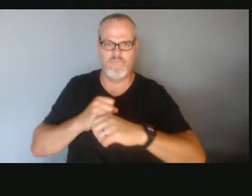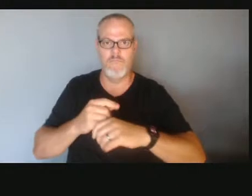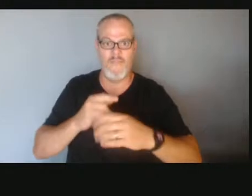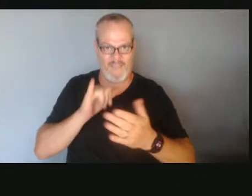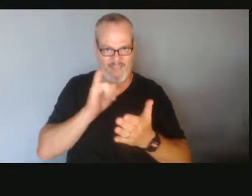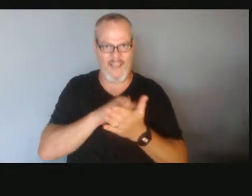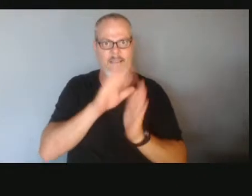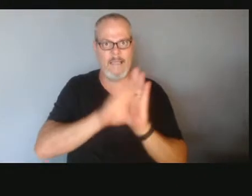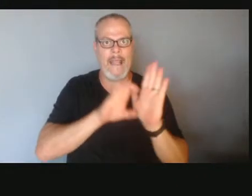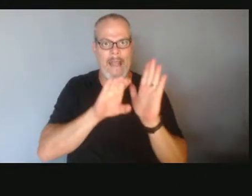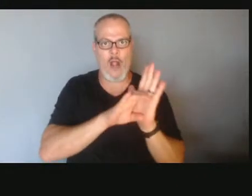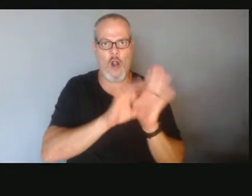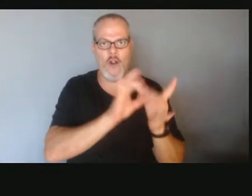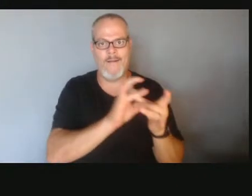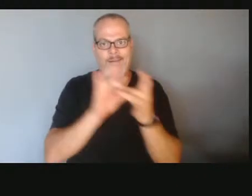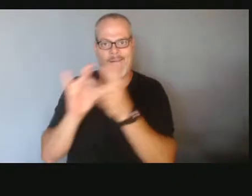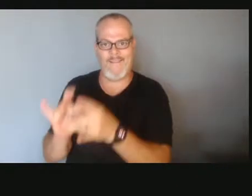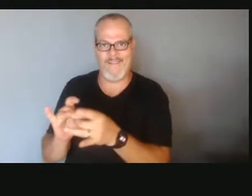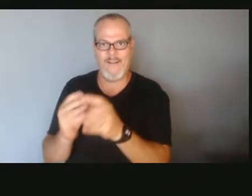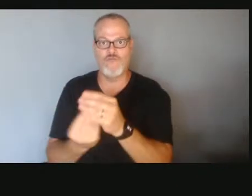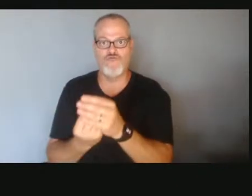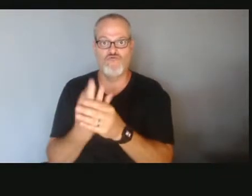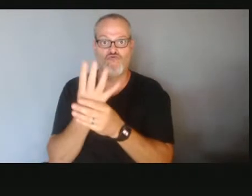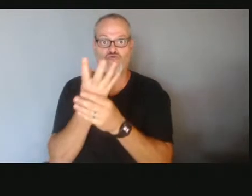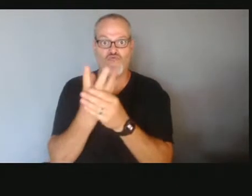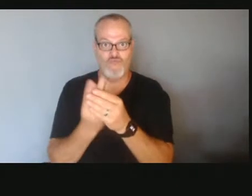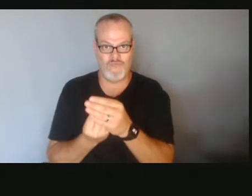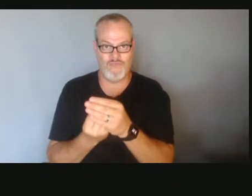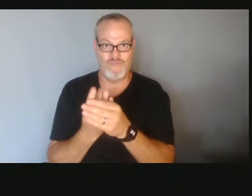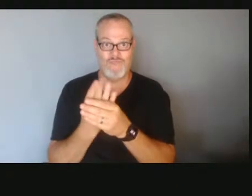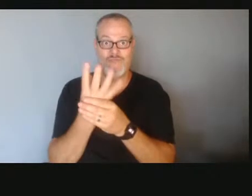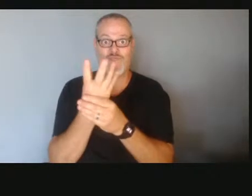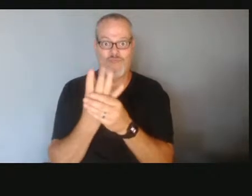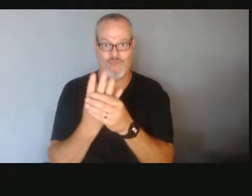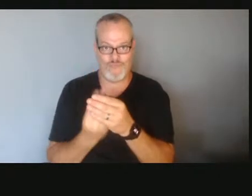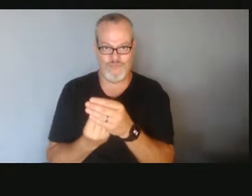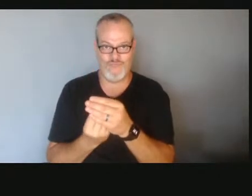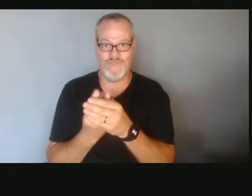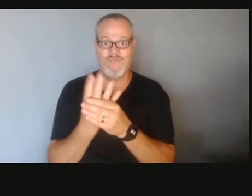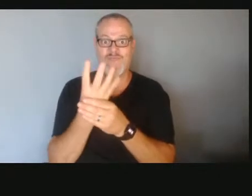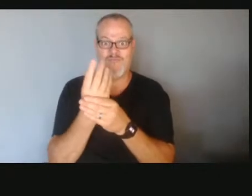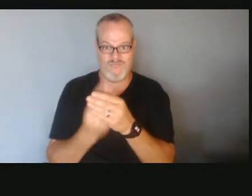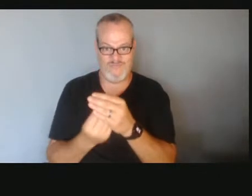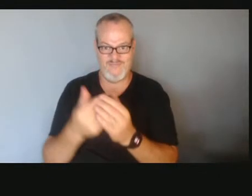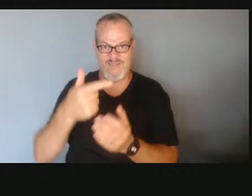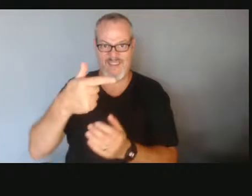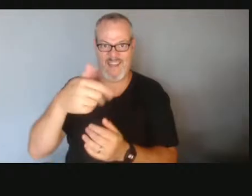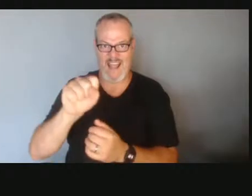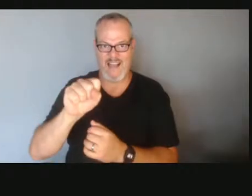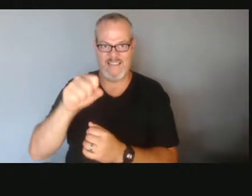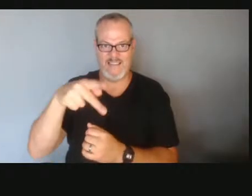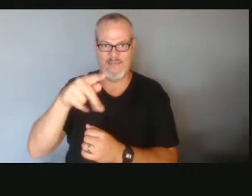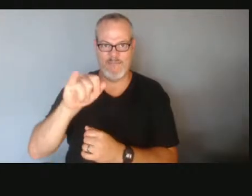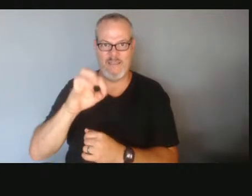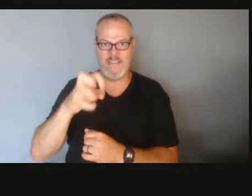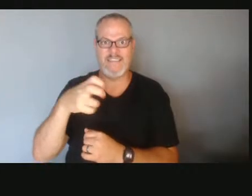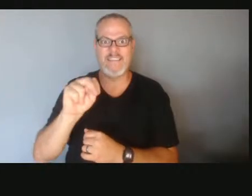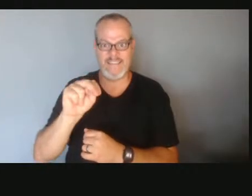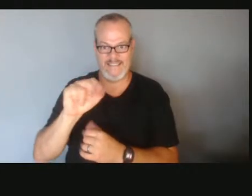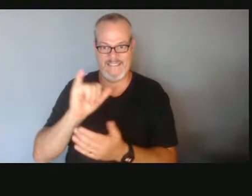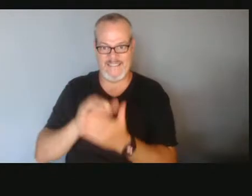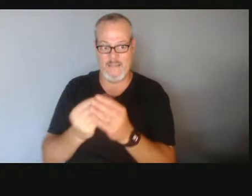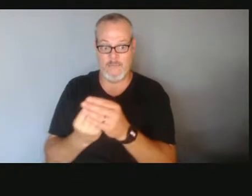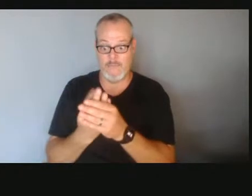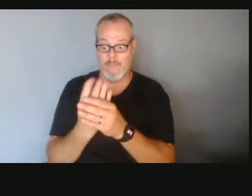characteristic of the gas pistoning process, those gas pistoning cycles that we've seen bring lava to the surface, spill